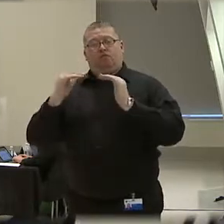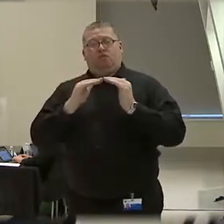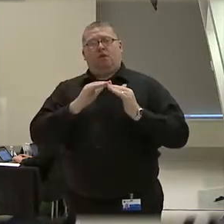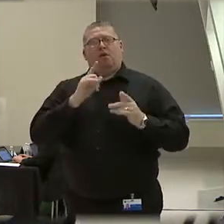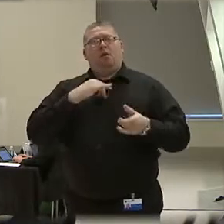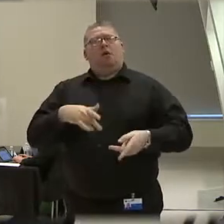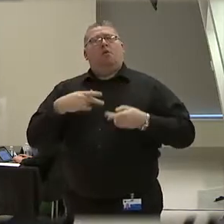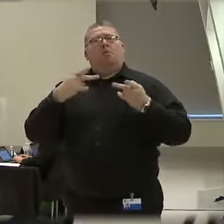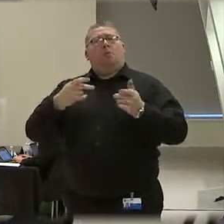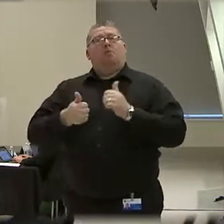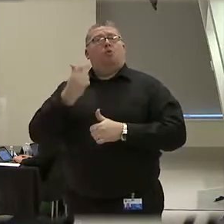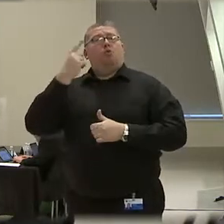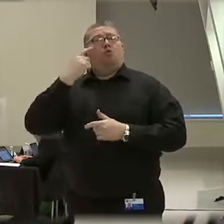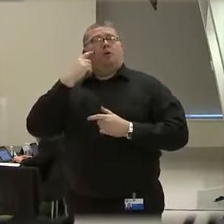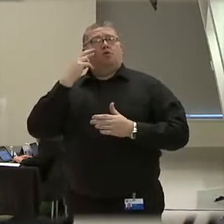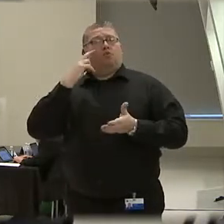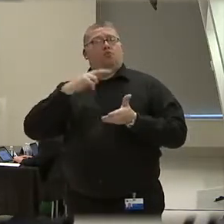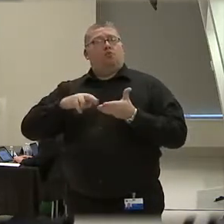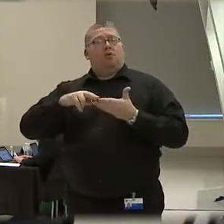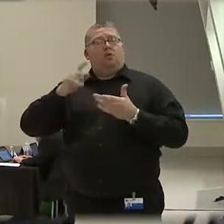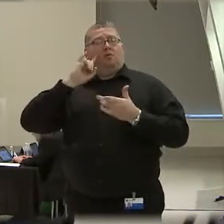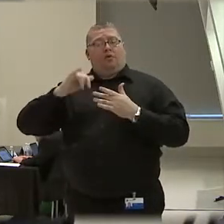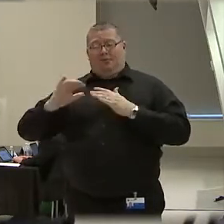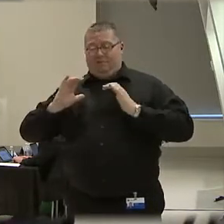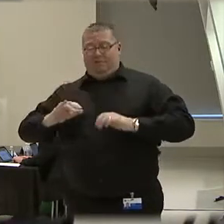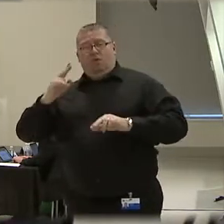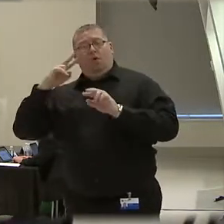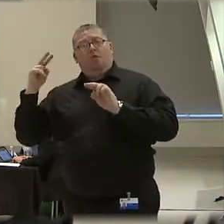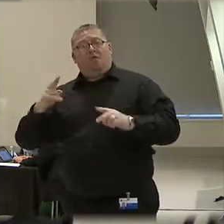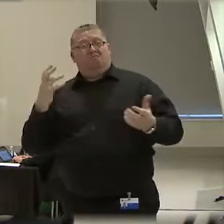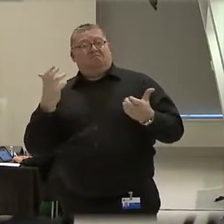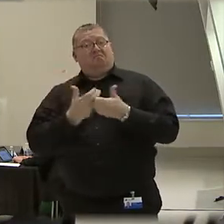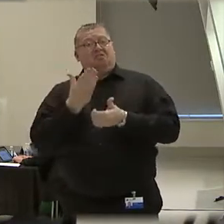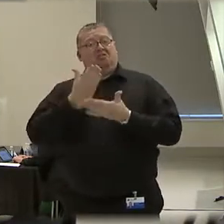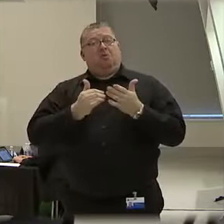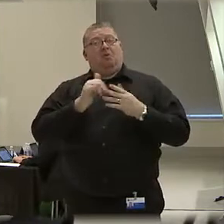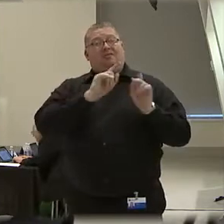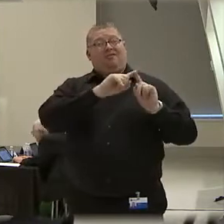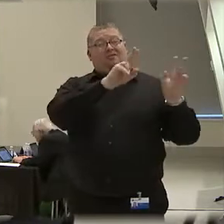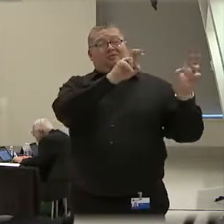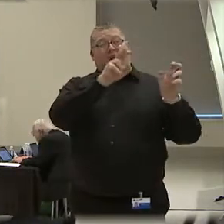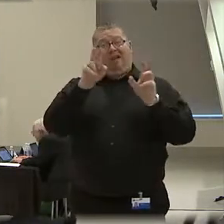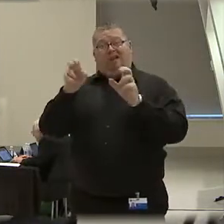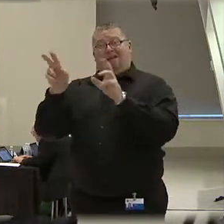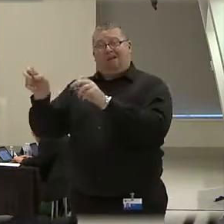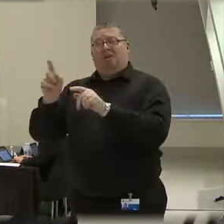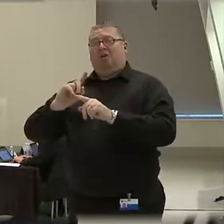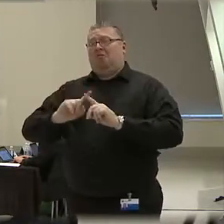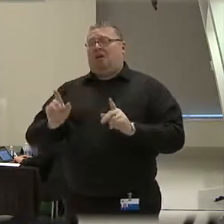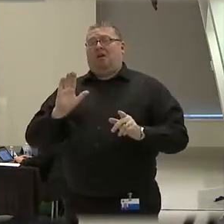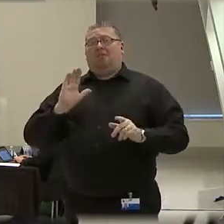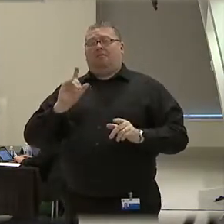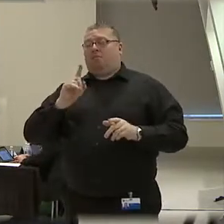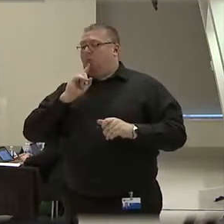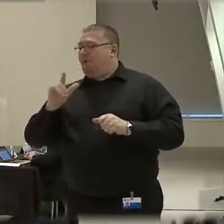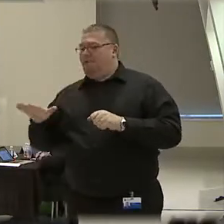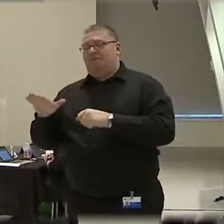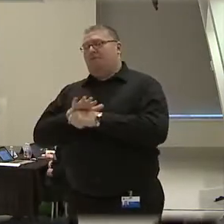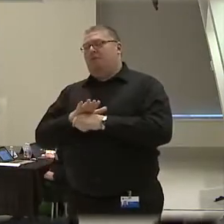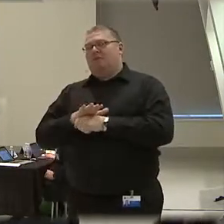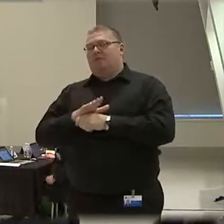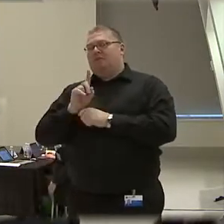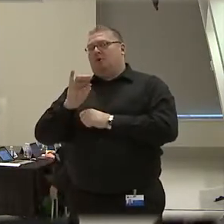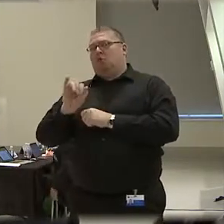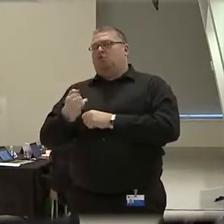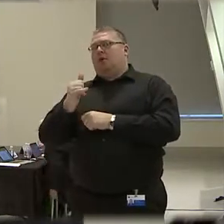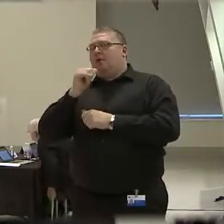proposals related to research and civilian oversight might fit into some of these topical areas, the NIJ did not explicitly advance